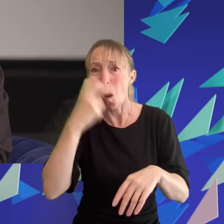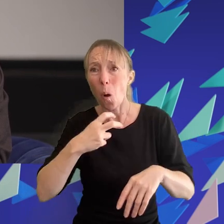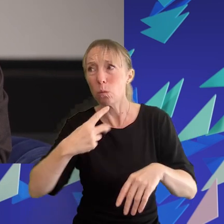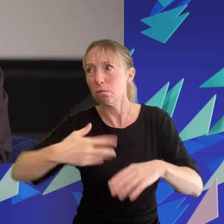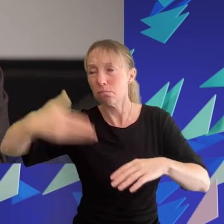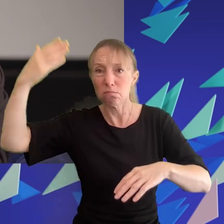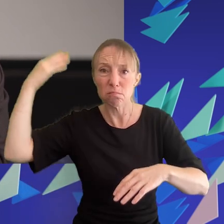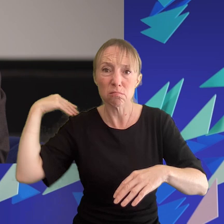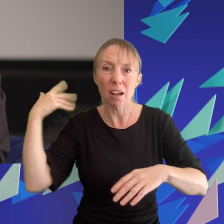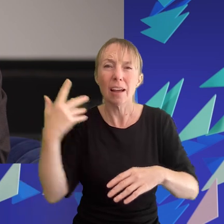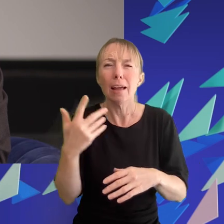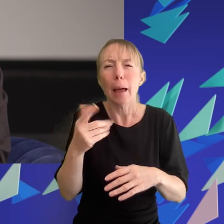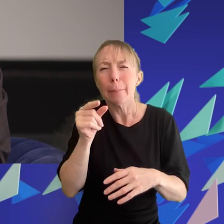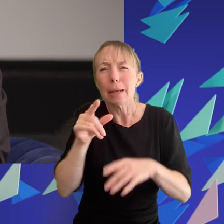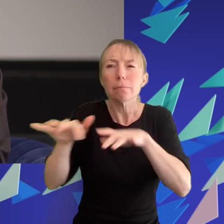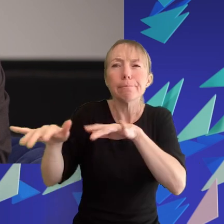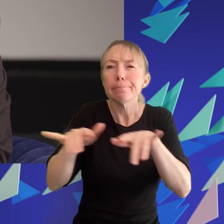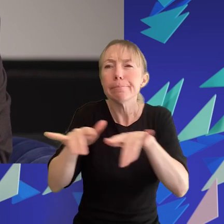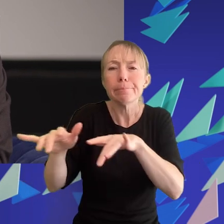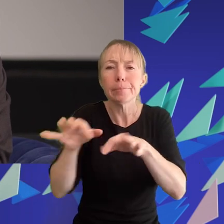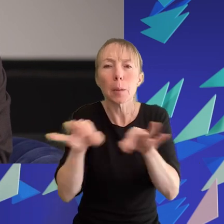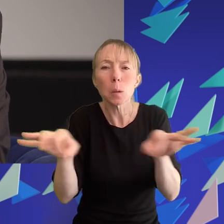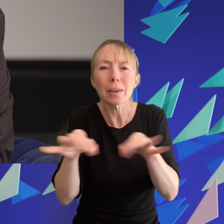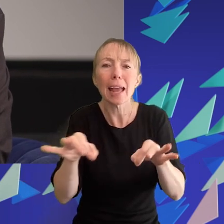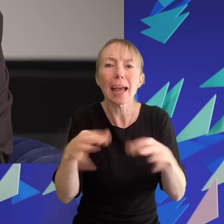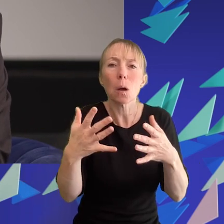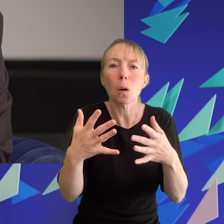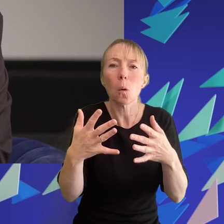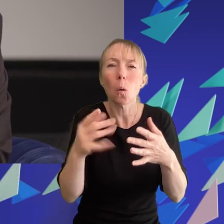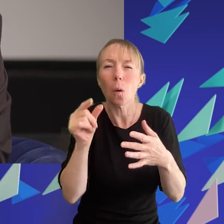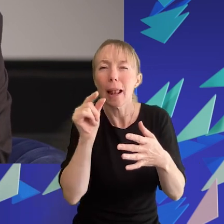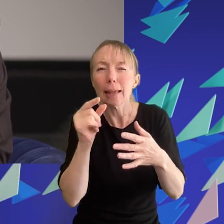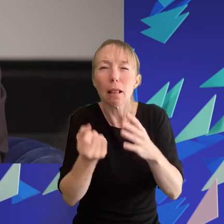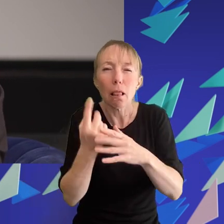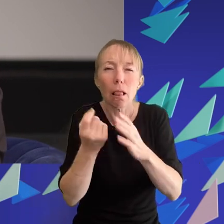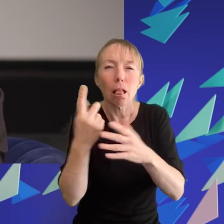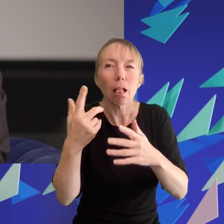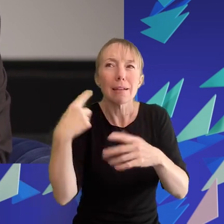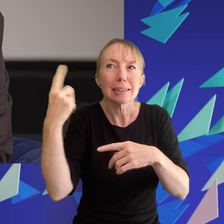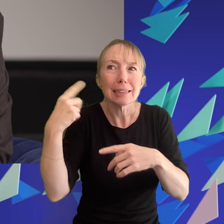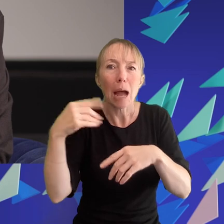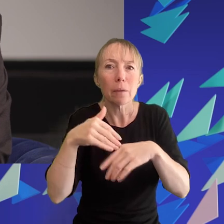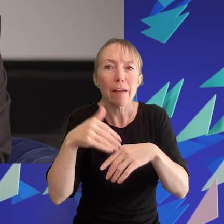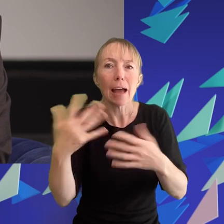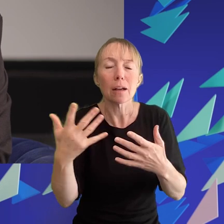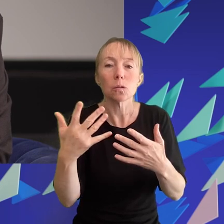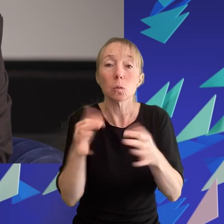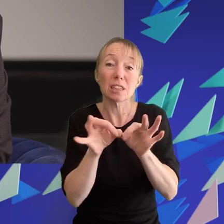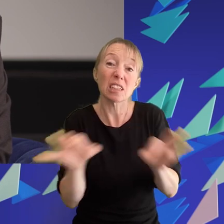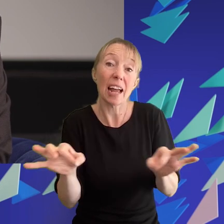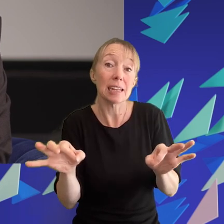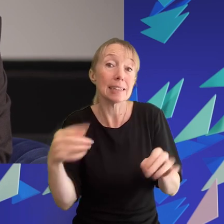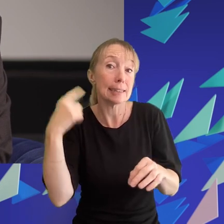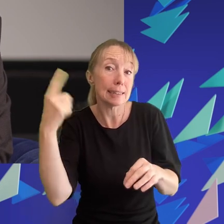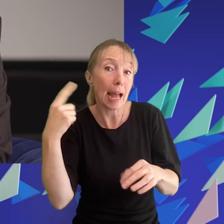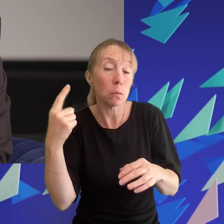were sometimes some little music or some little effects, or even silence is sound in a way. It's an interpretation of sound, but